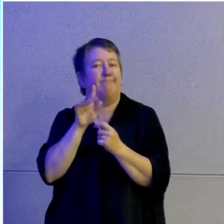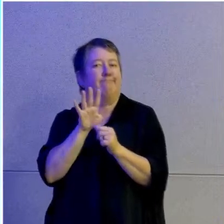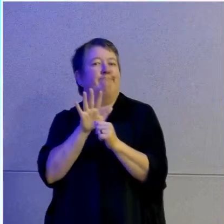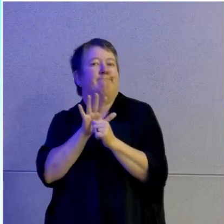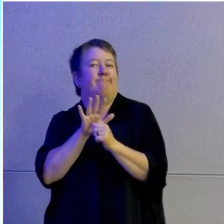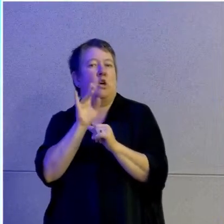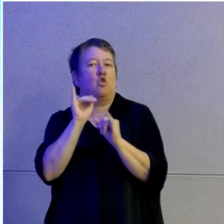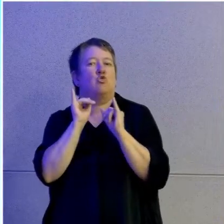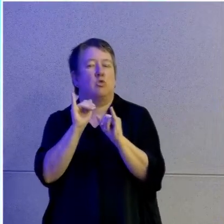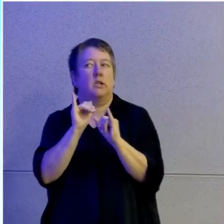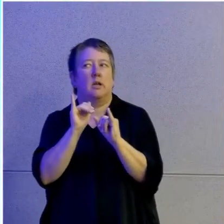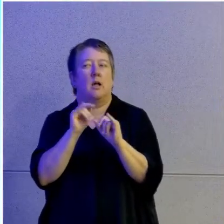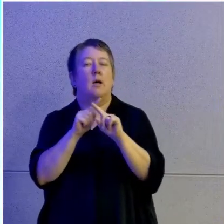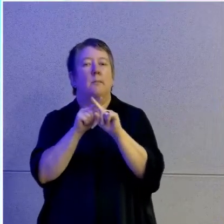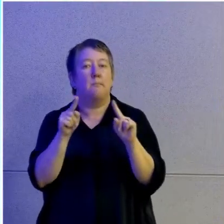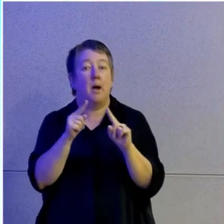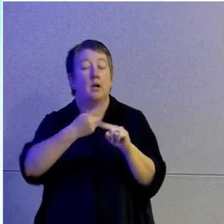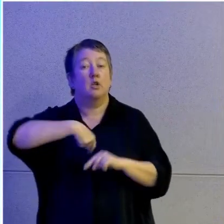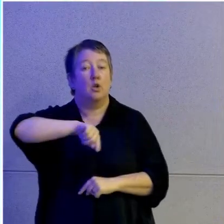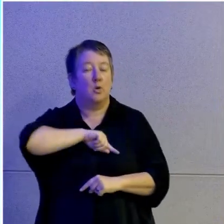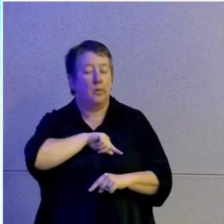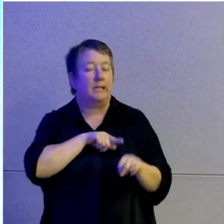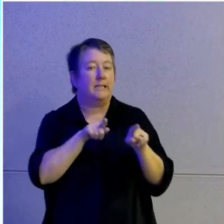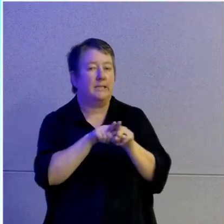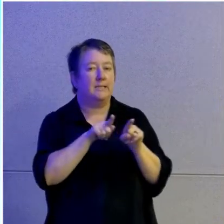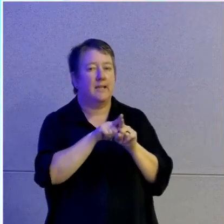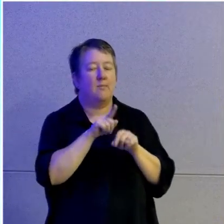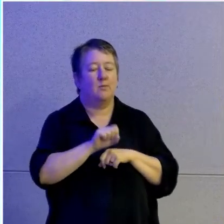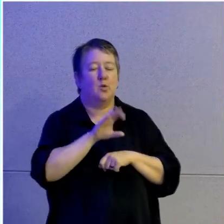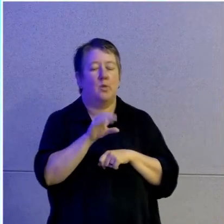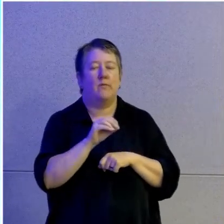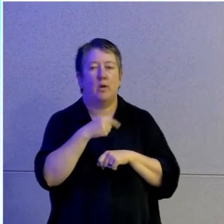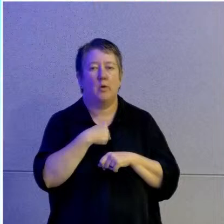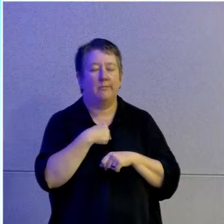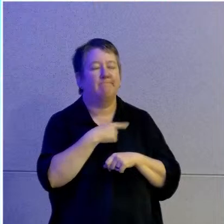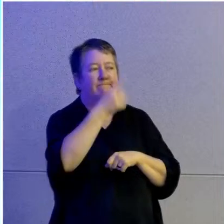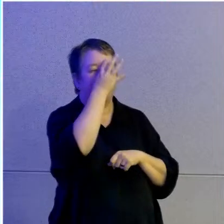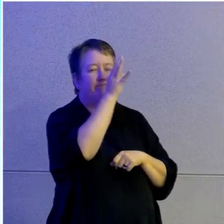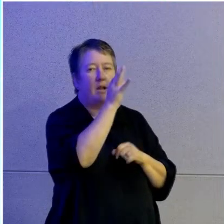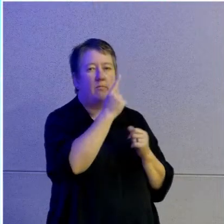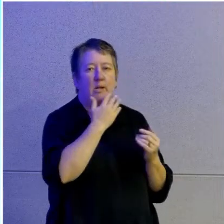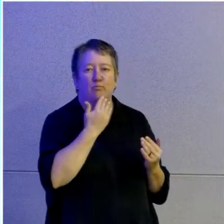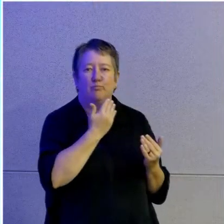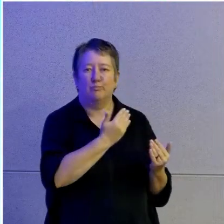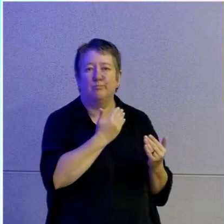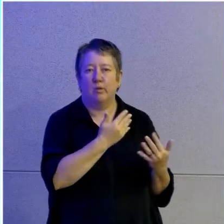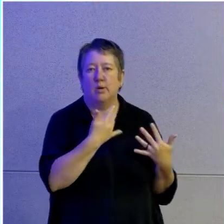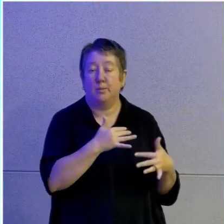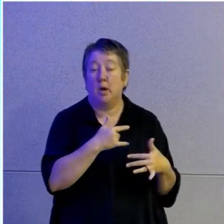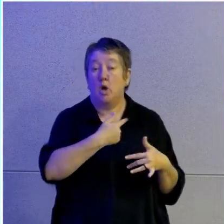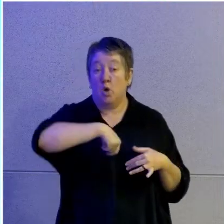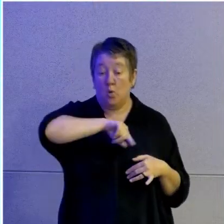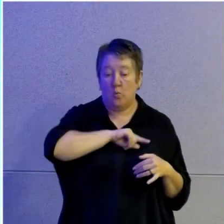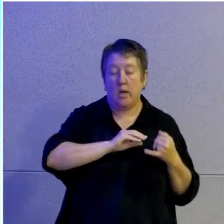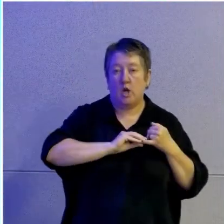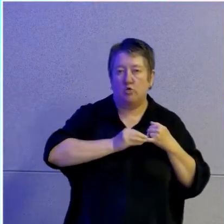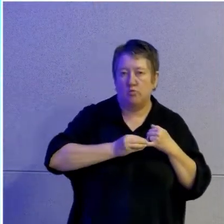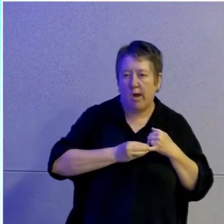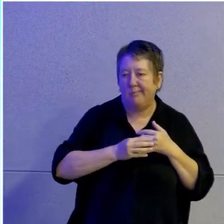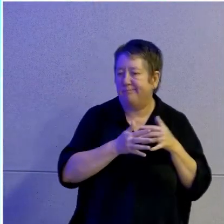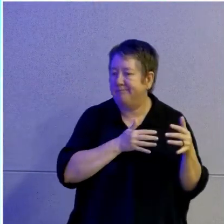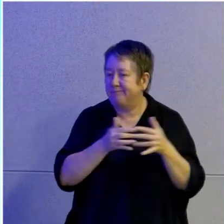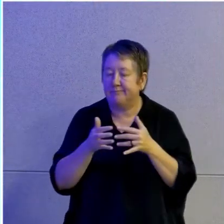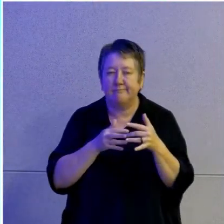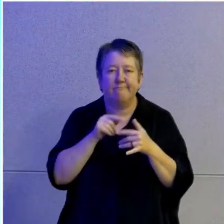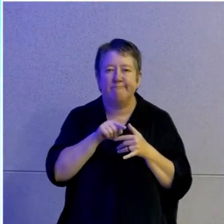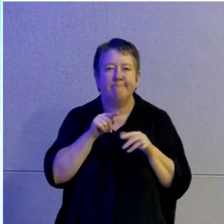thankful to the government again in South Africa, as to say, we are trying by all means, as to say, when it comes to